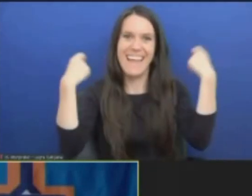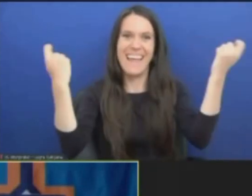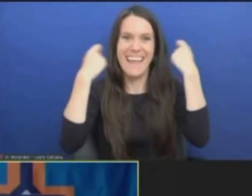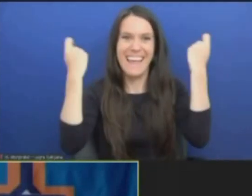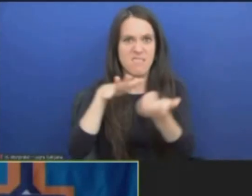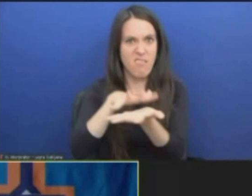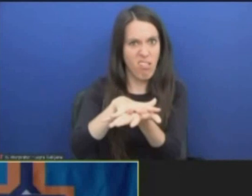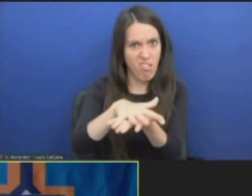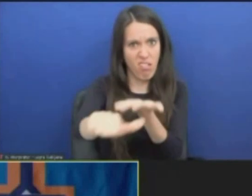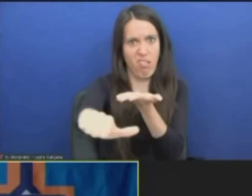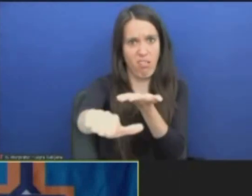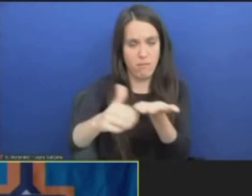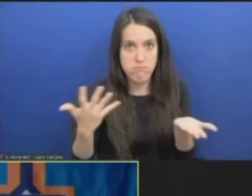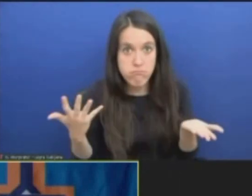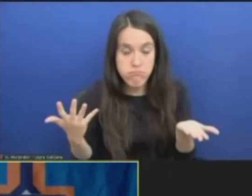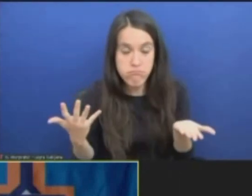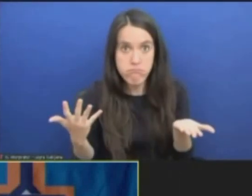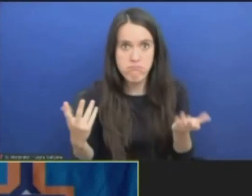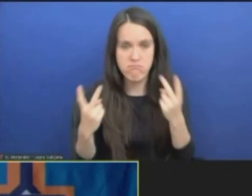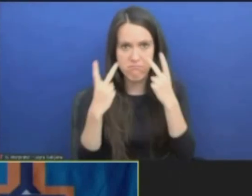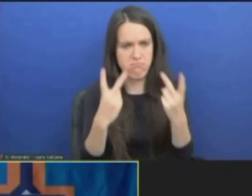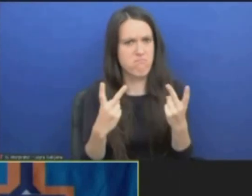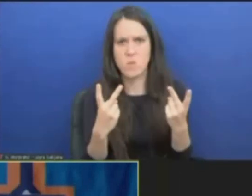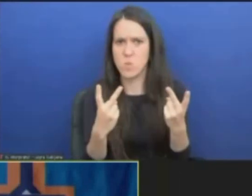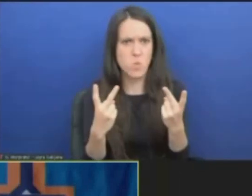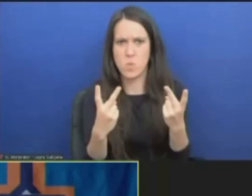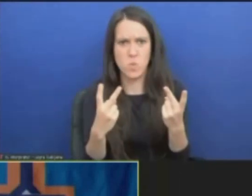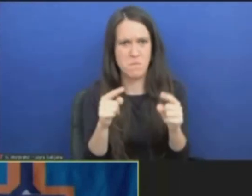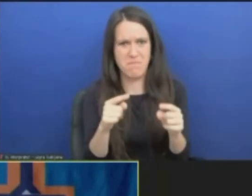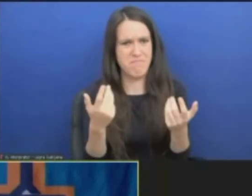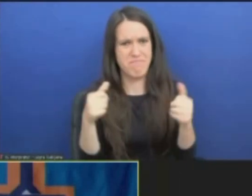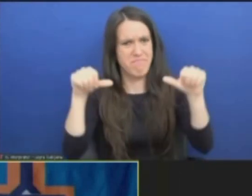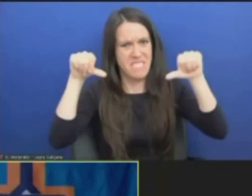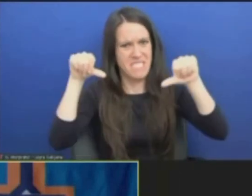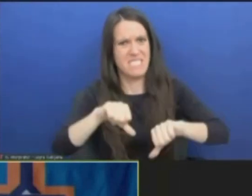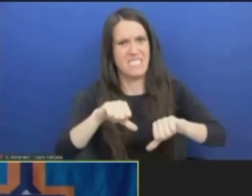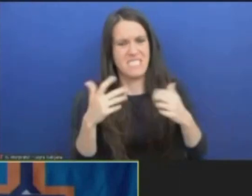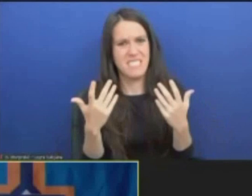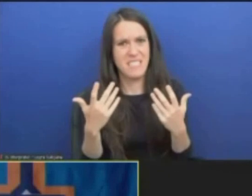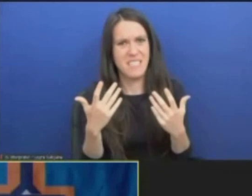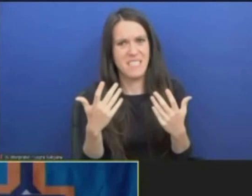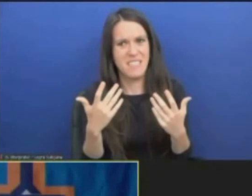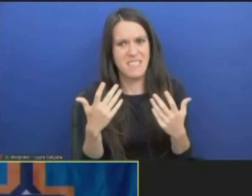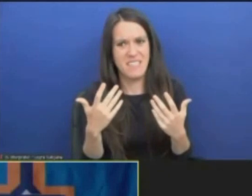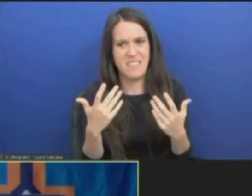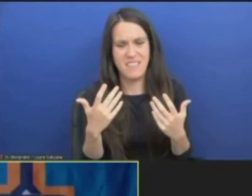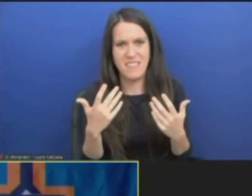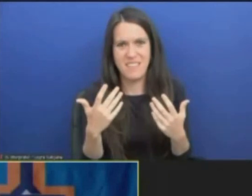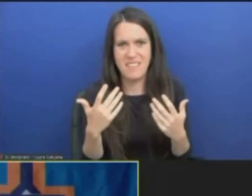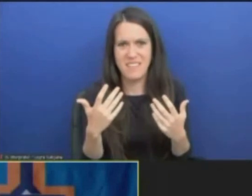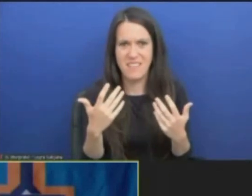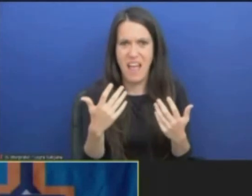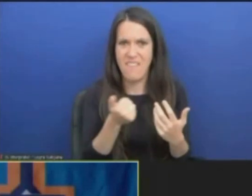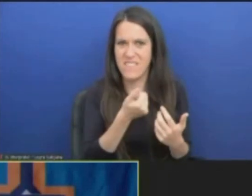policy, the gross and degrading representation of wax mannequins of soldiers